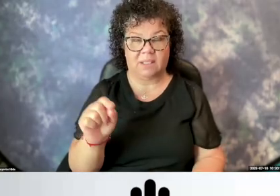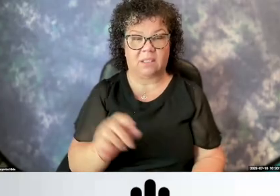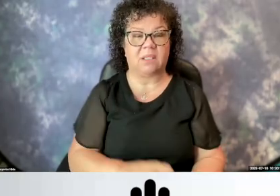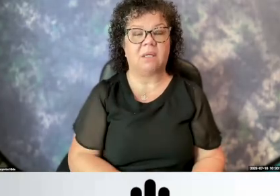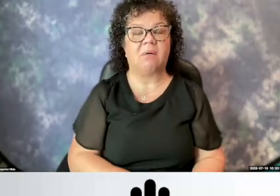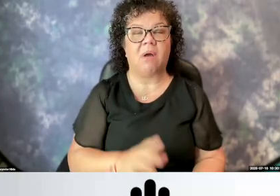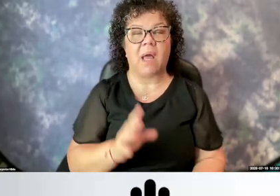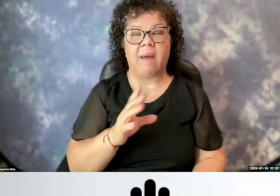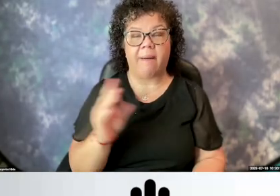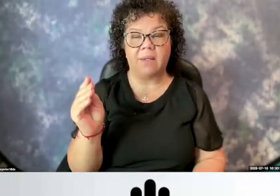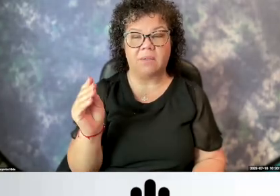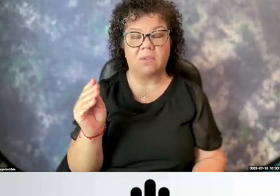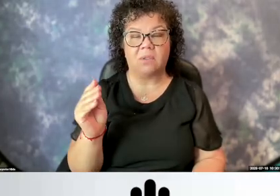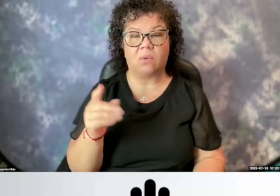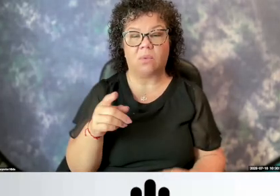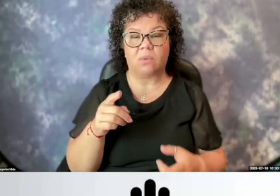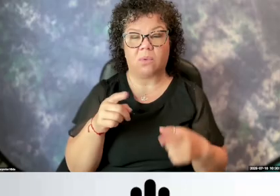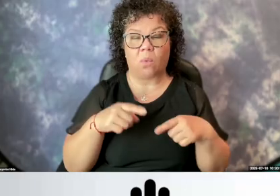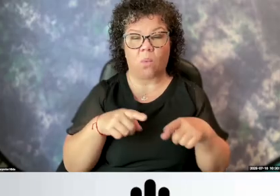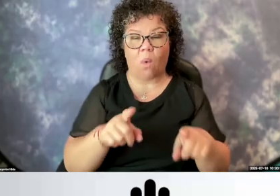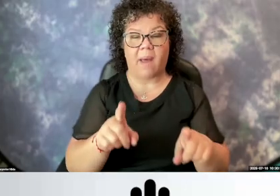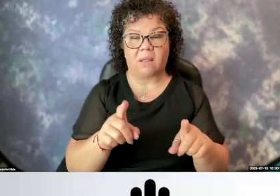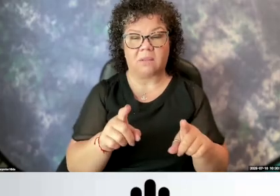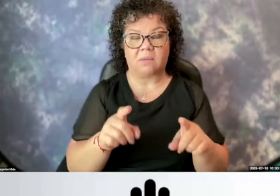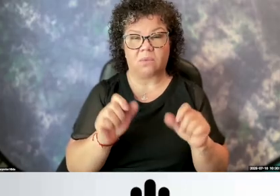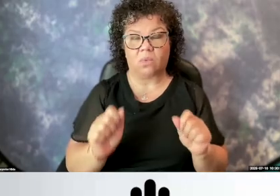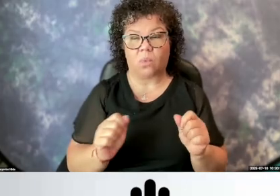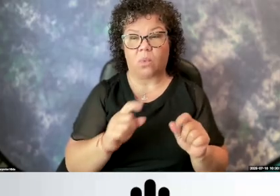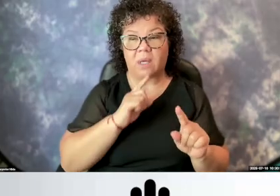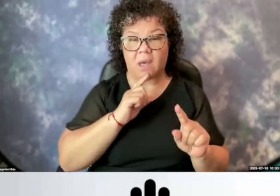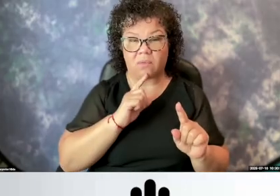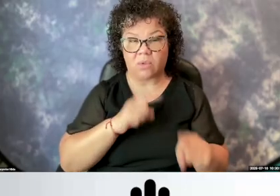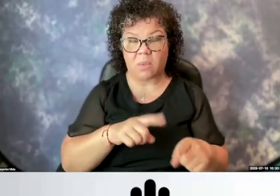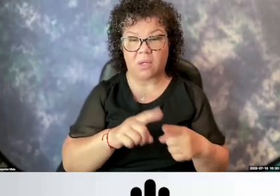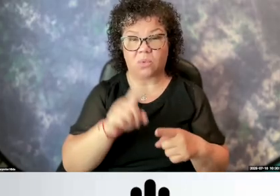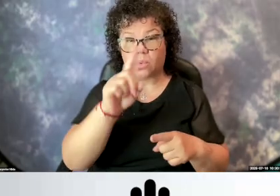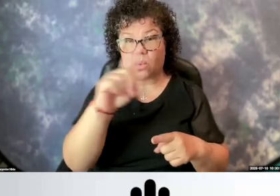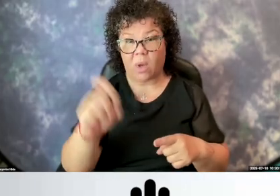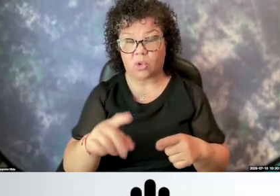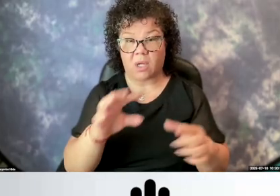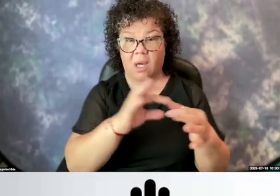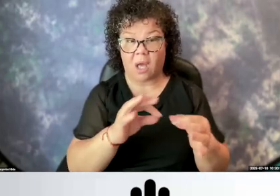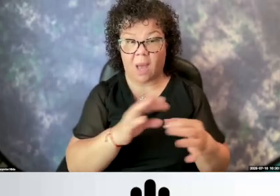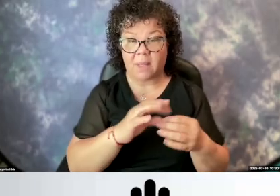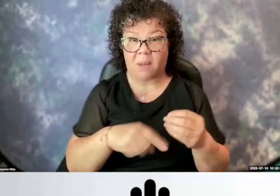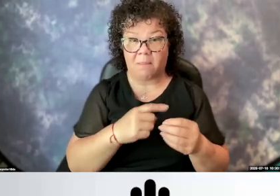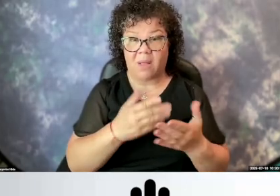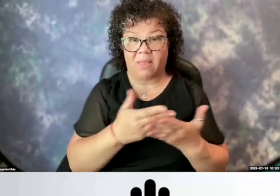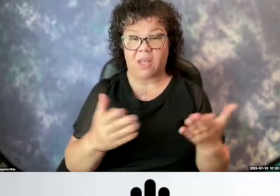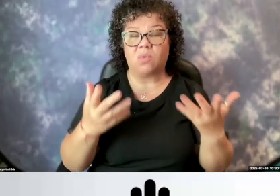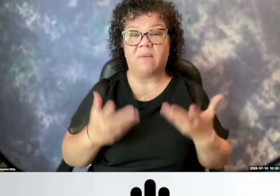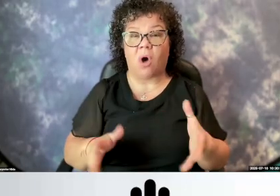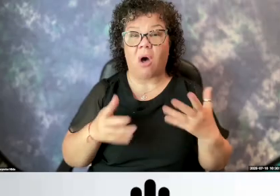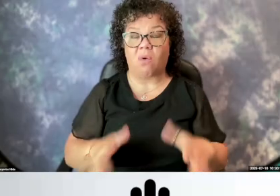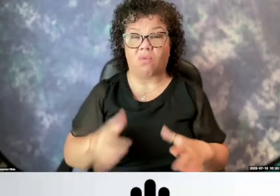And while we can address questions and comments on anything that has been presented thus far,